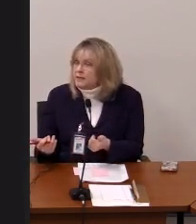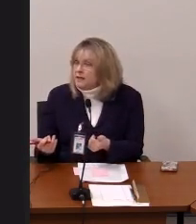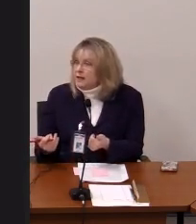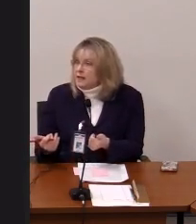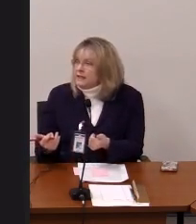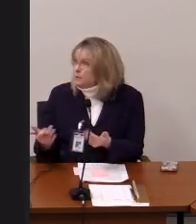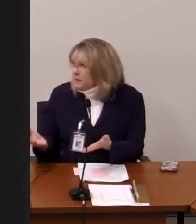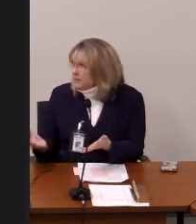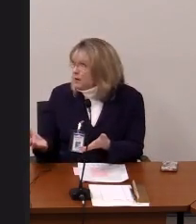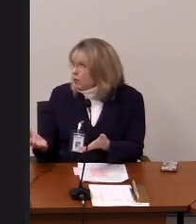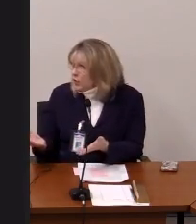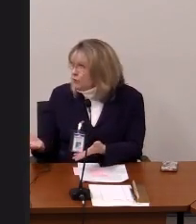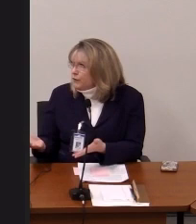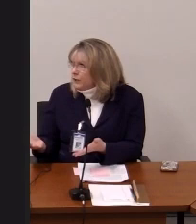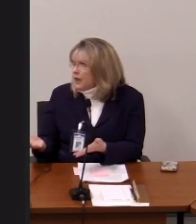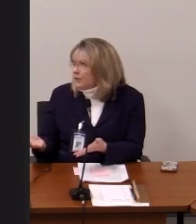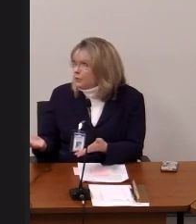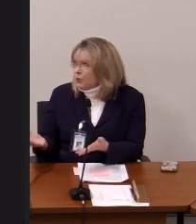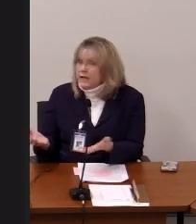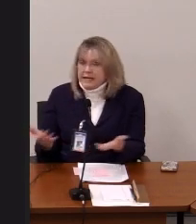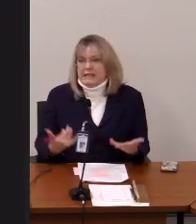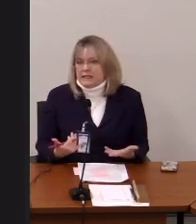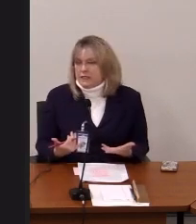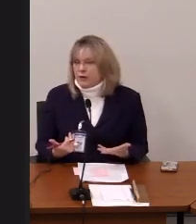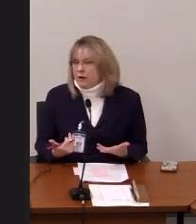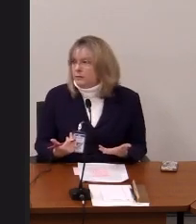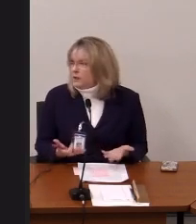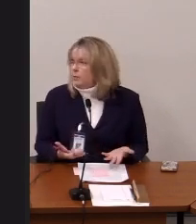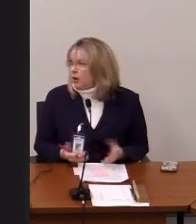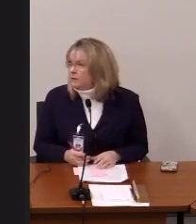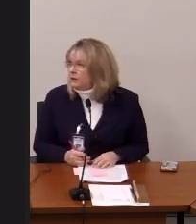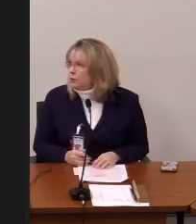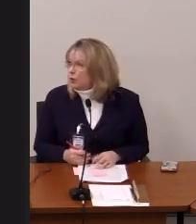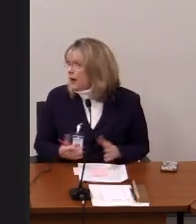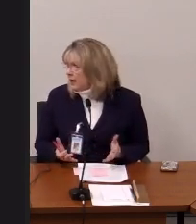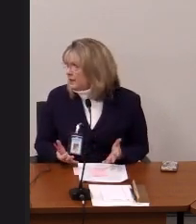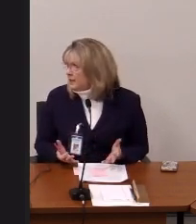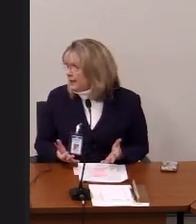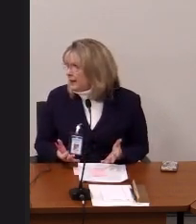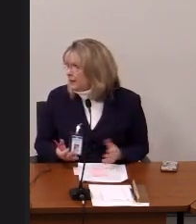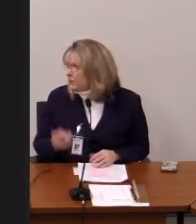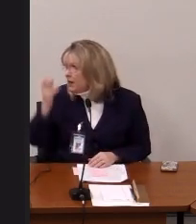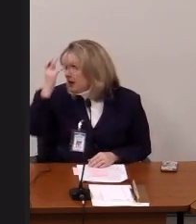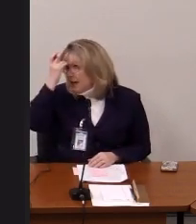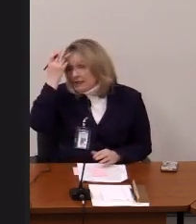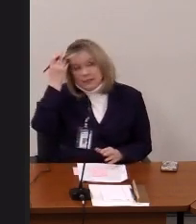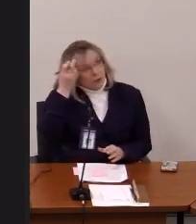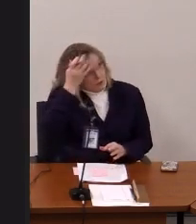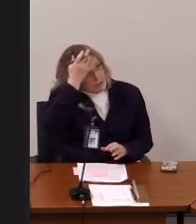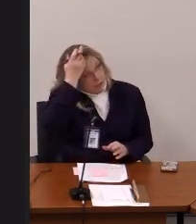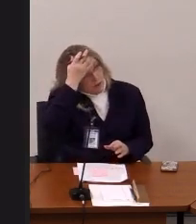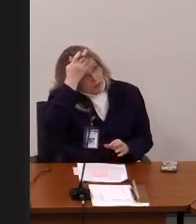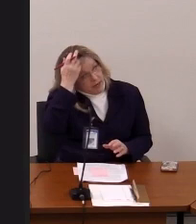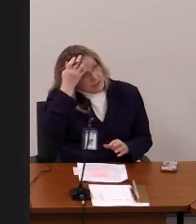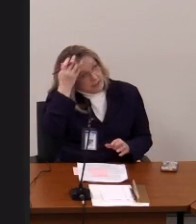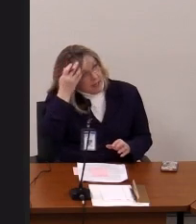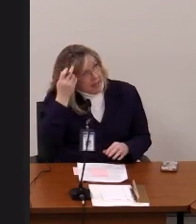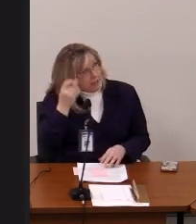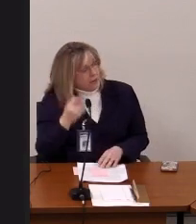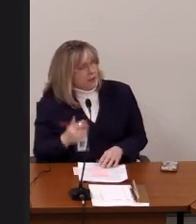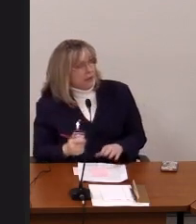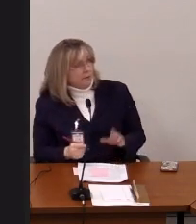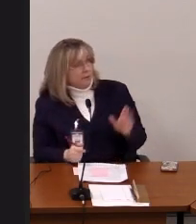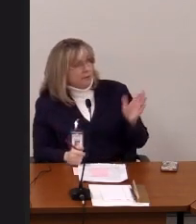of guidance is missing? What do you feel like we need this from the department when we're analyzing data? So on the